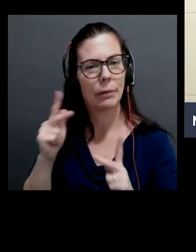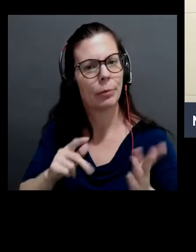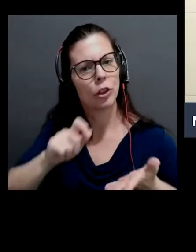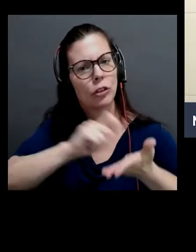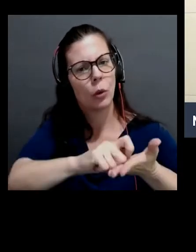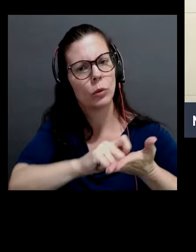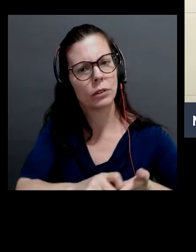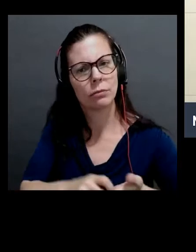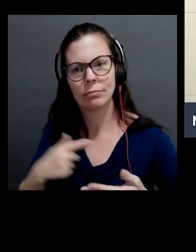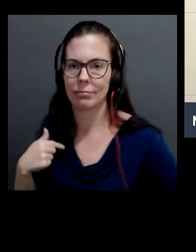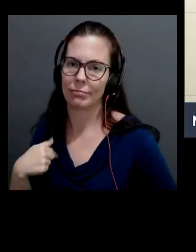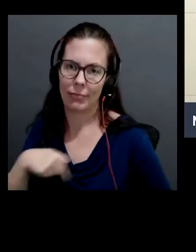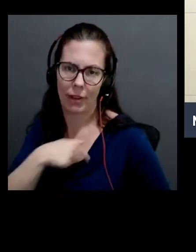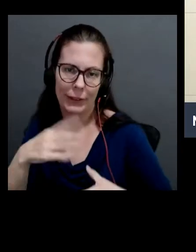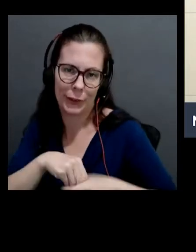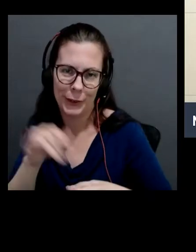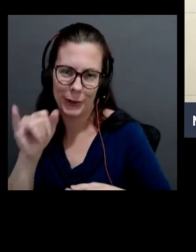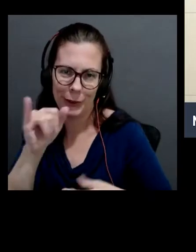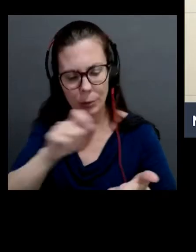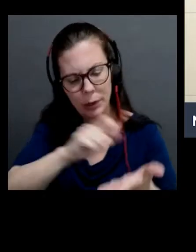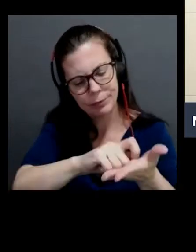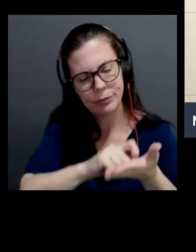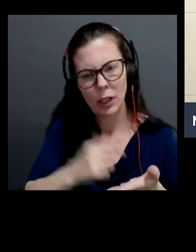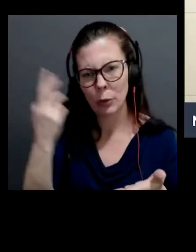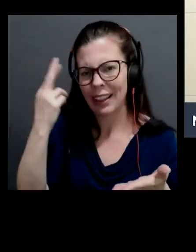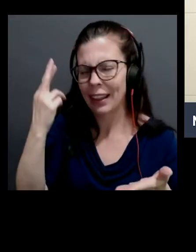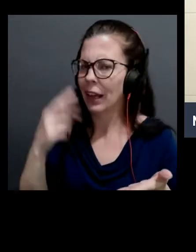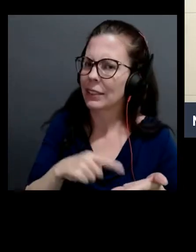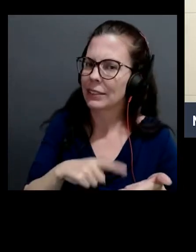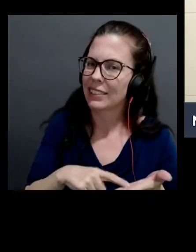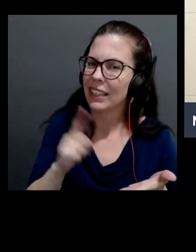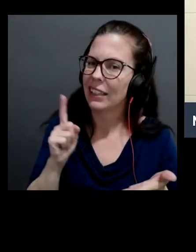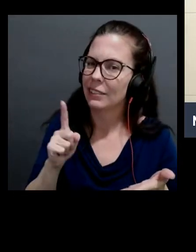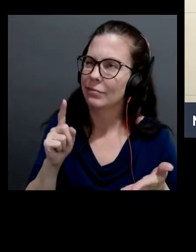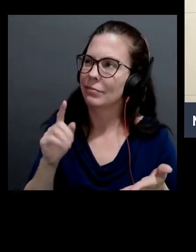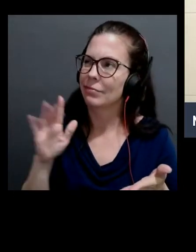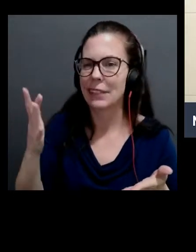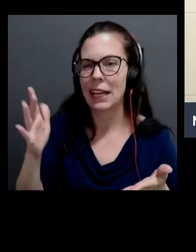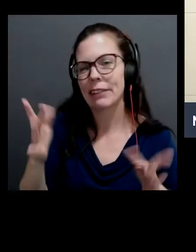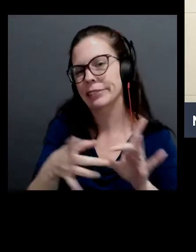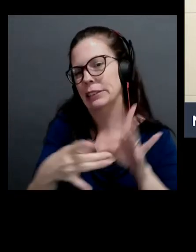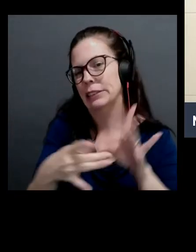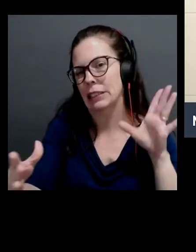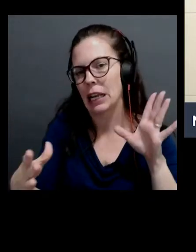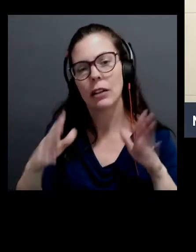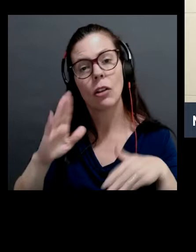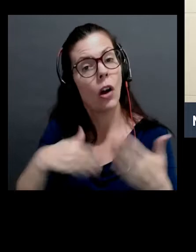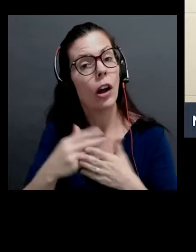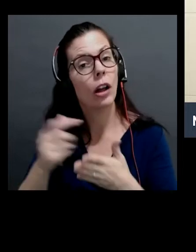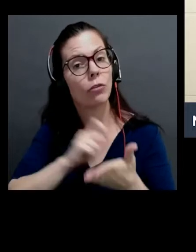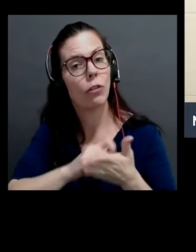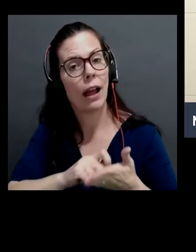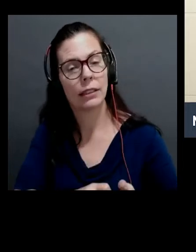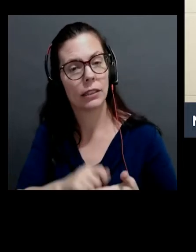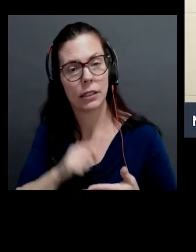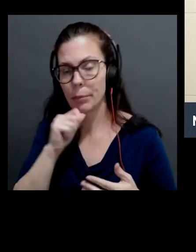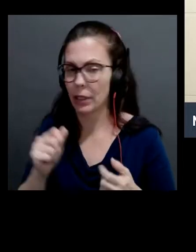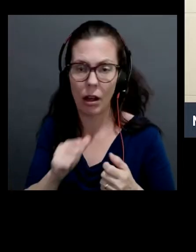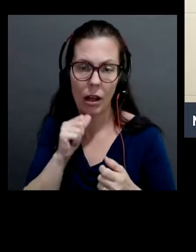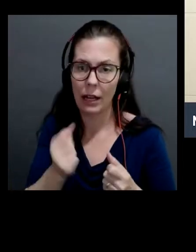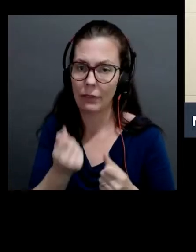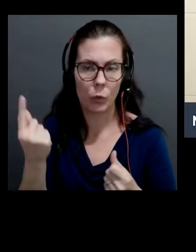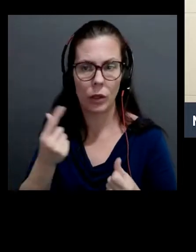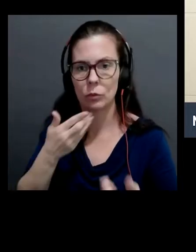us. But what we realized was there was like sort of a disconnect. Everybody was writing notes, but not everybody was doing well in